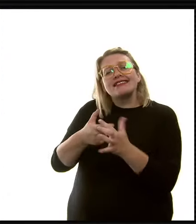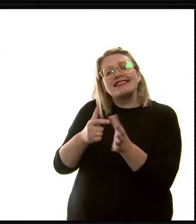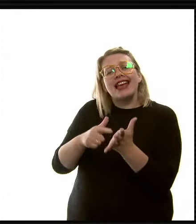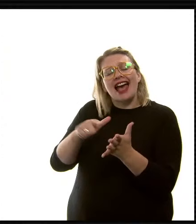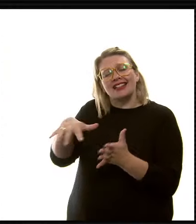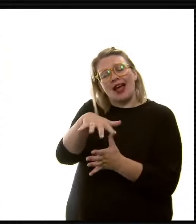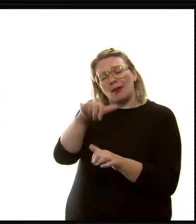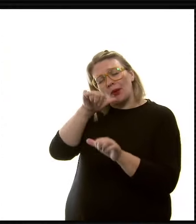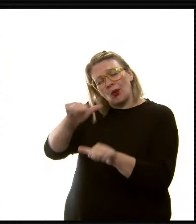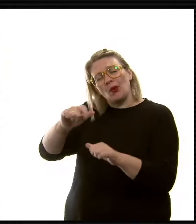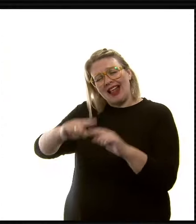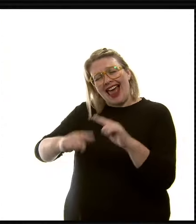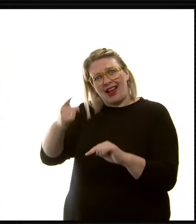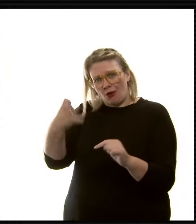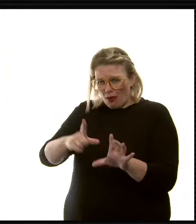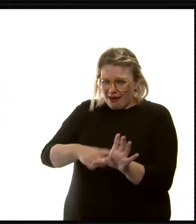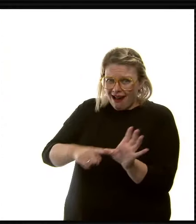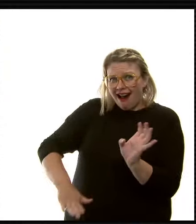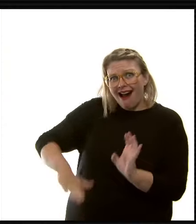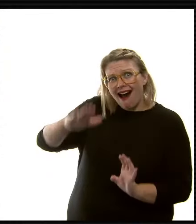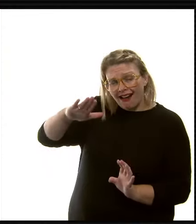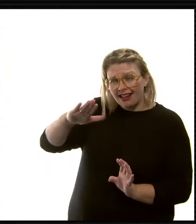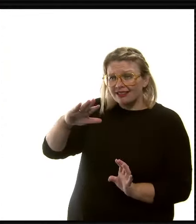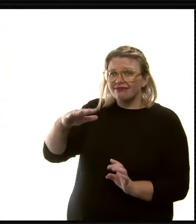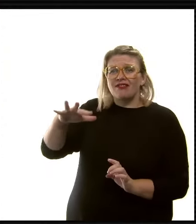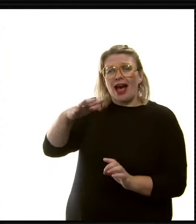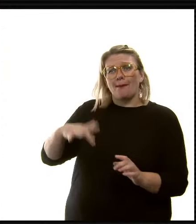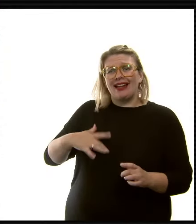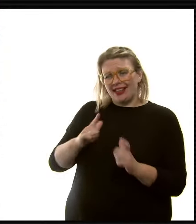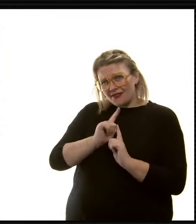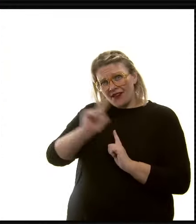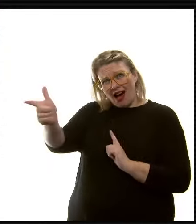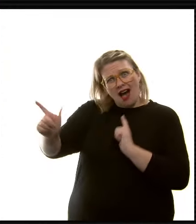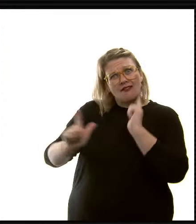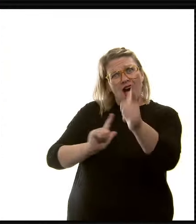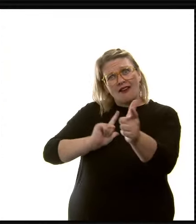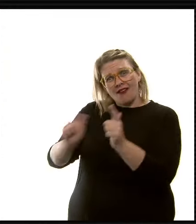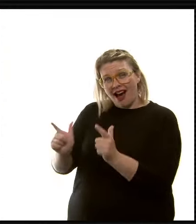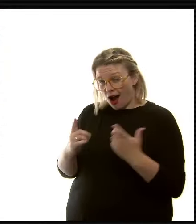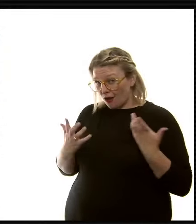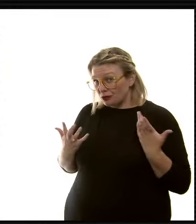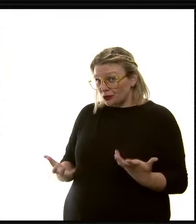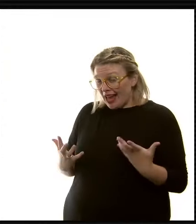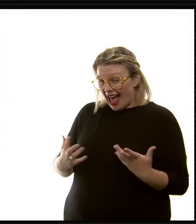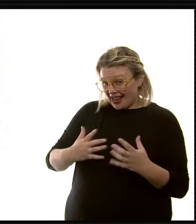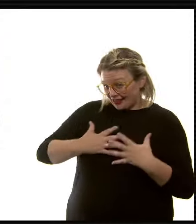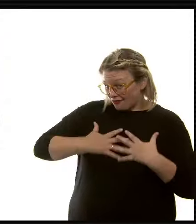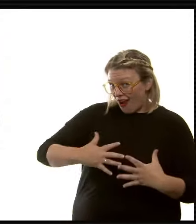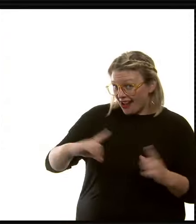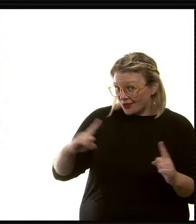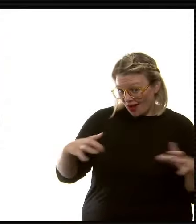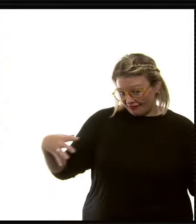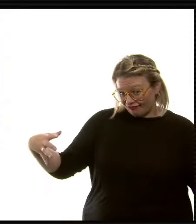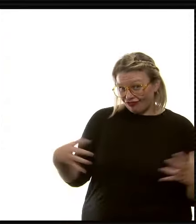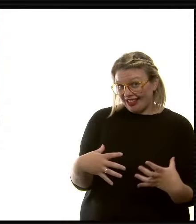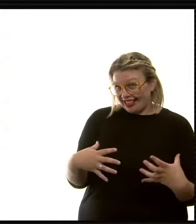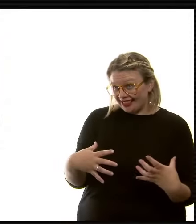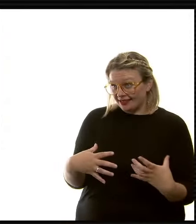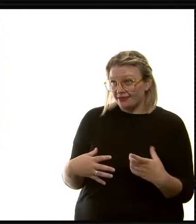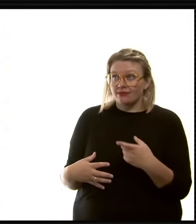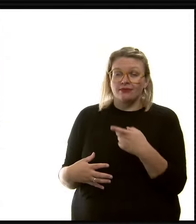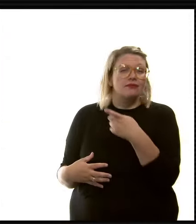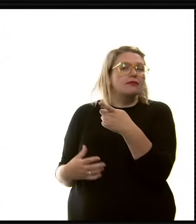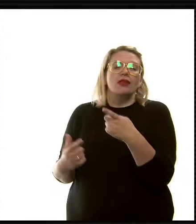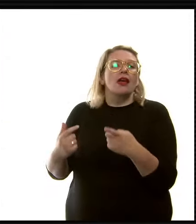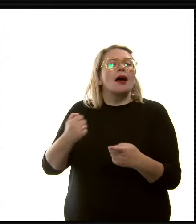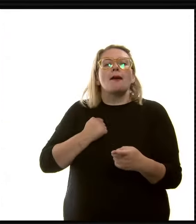Lego fans since childhood, but they've been separated for a really long time. So today, we're gonna change that. My siblings do not know what I'm